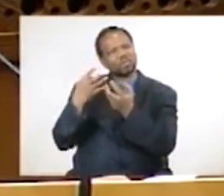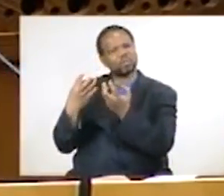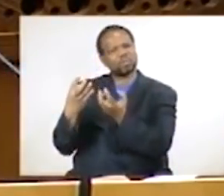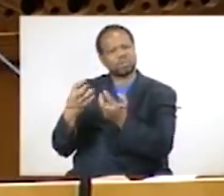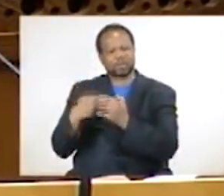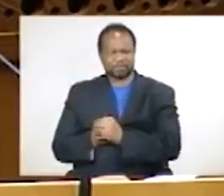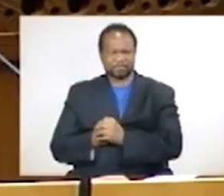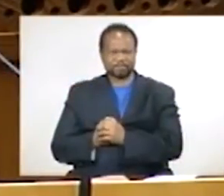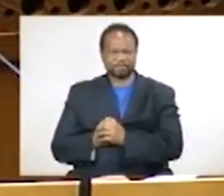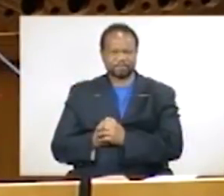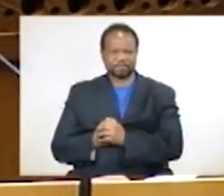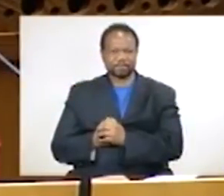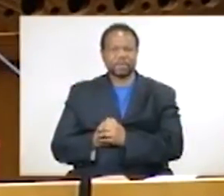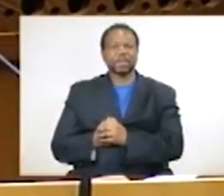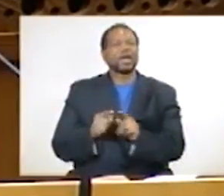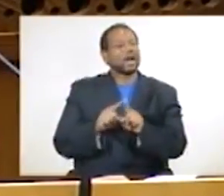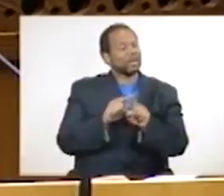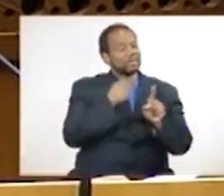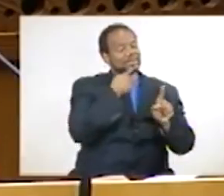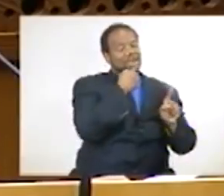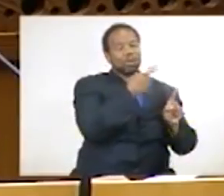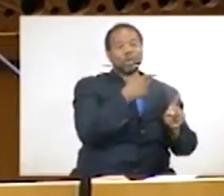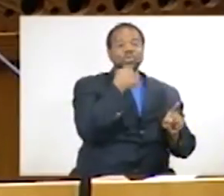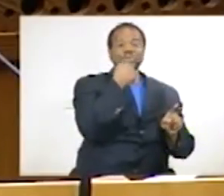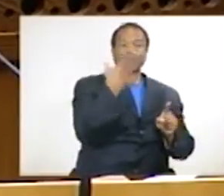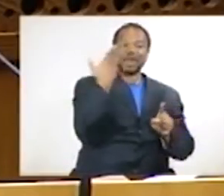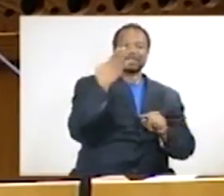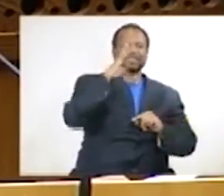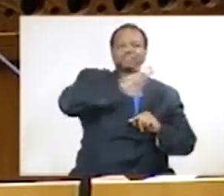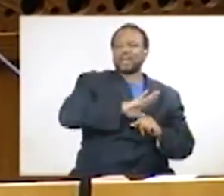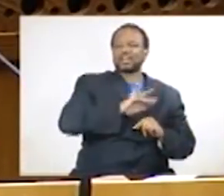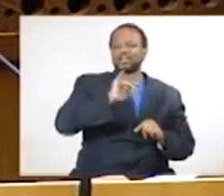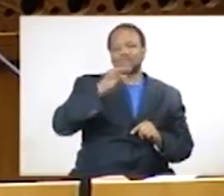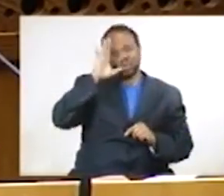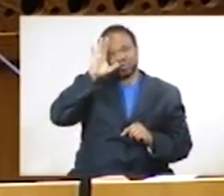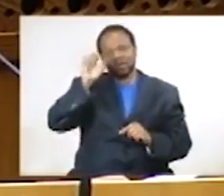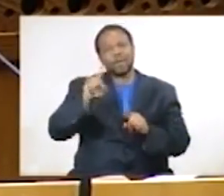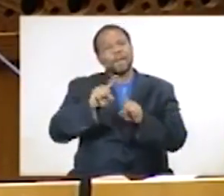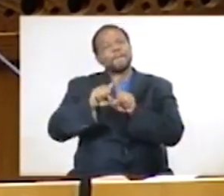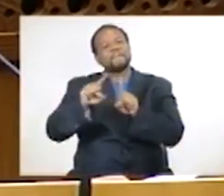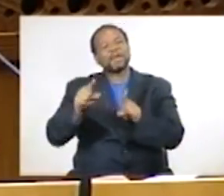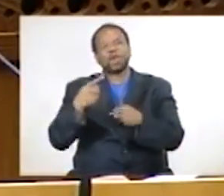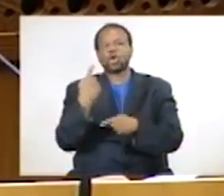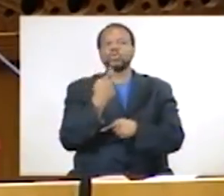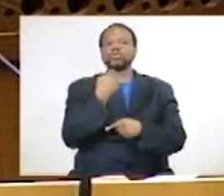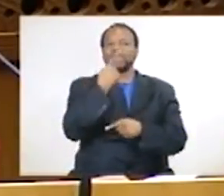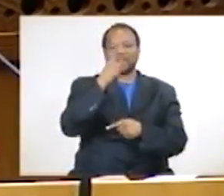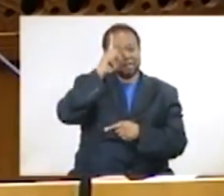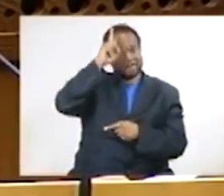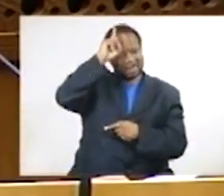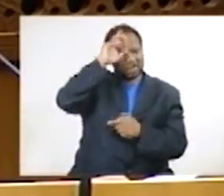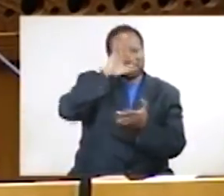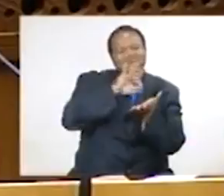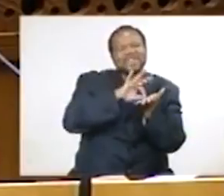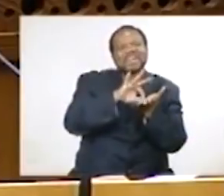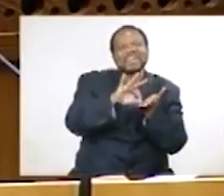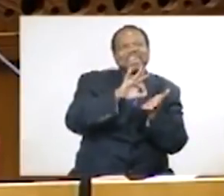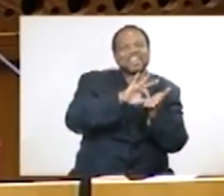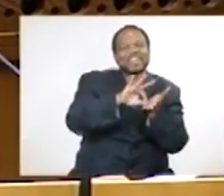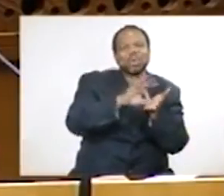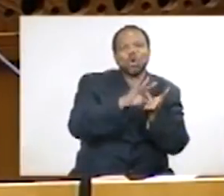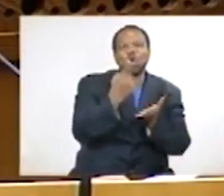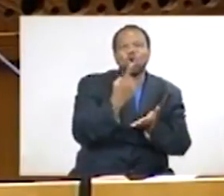the hope of the hopeless masses of our people. Your speech yesterday was uninspiring and lacked the central theme,